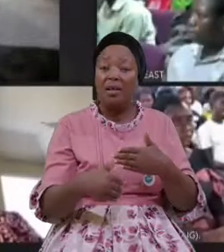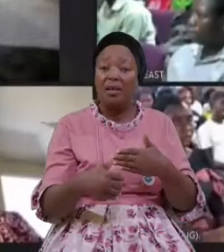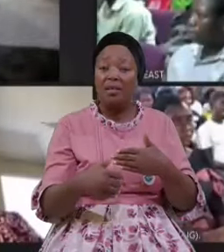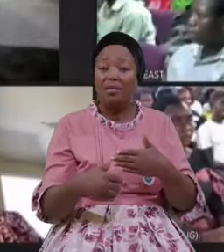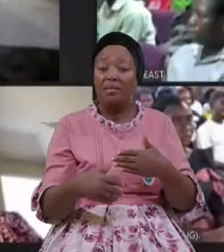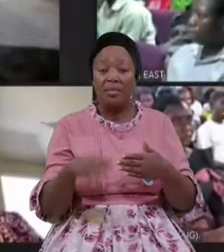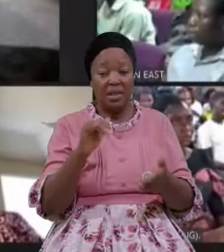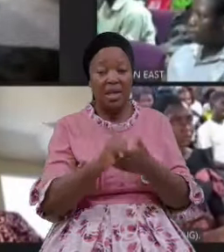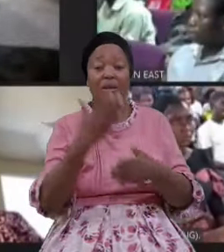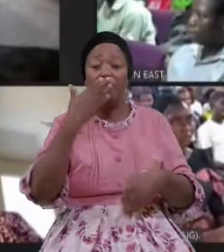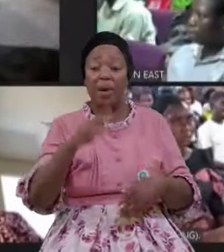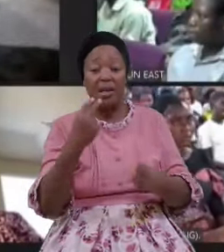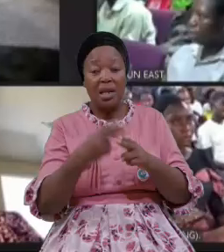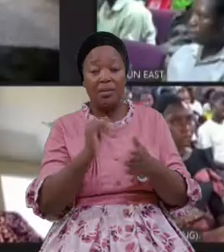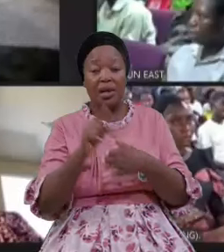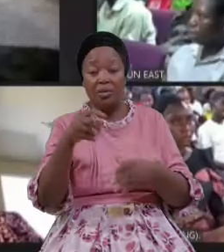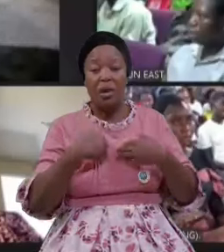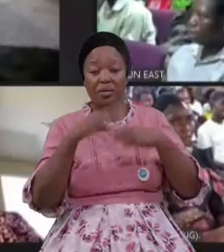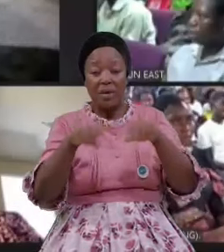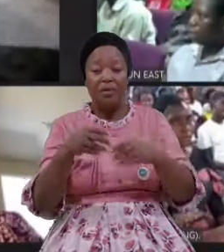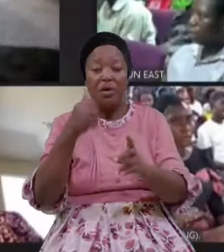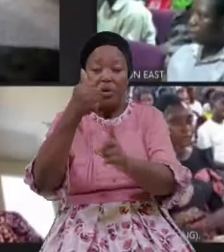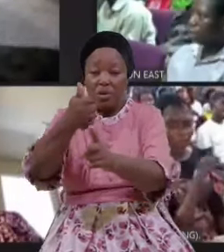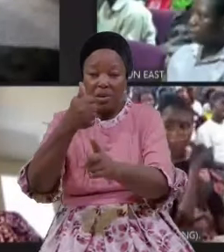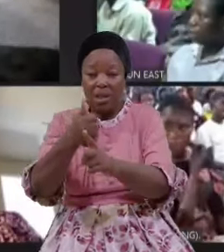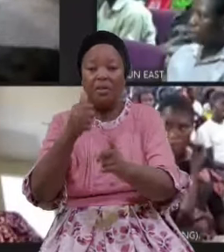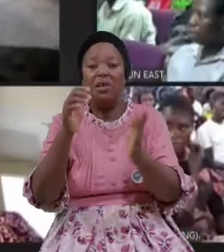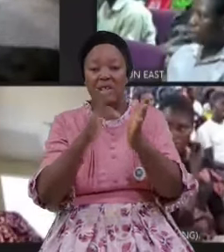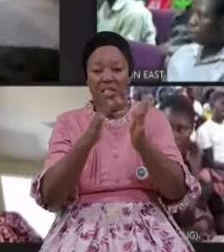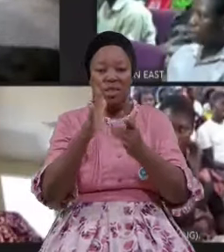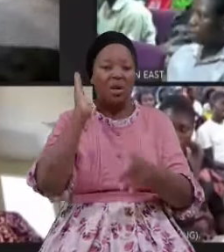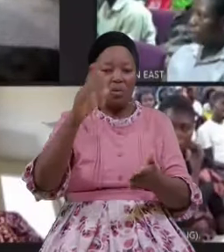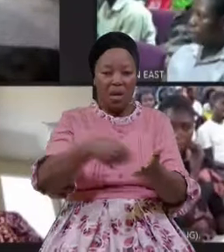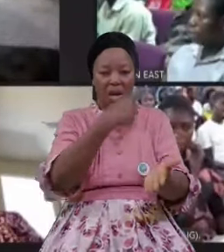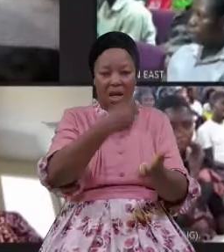given yourself, Jesus will cancel that bad name.